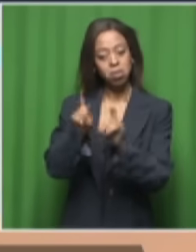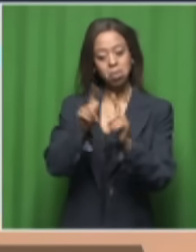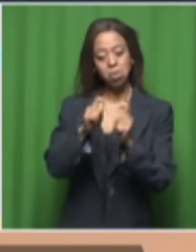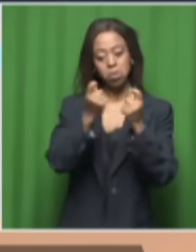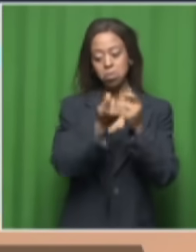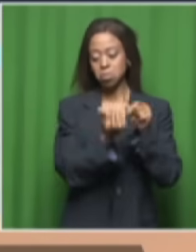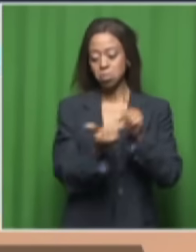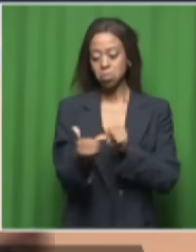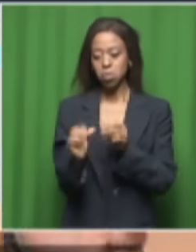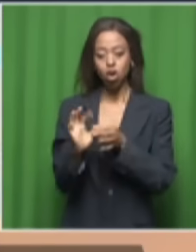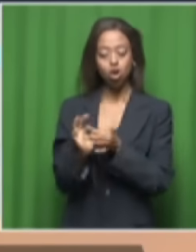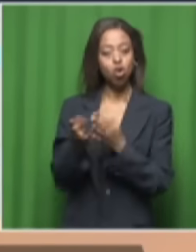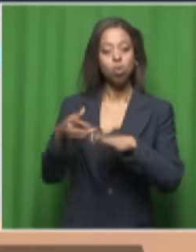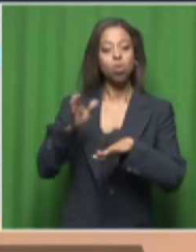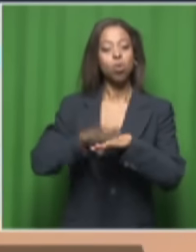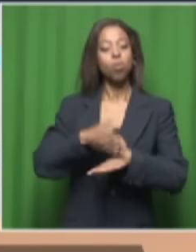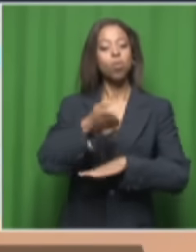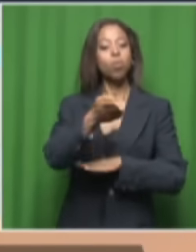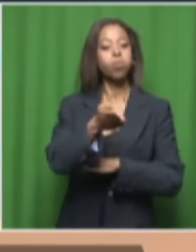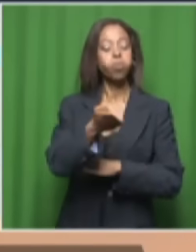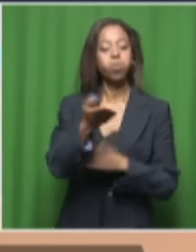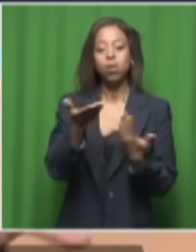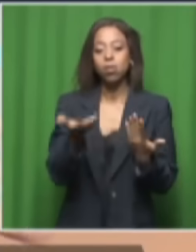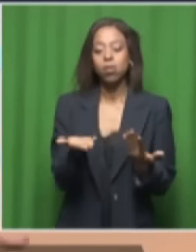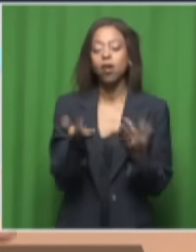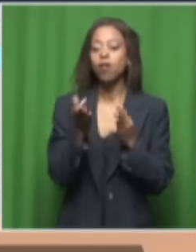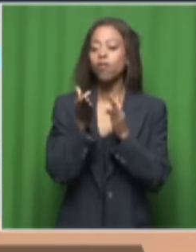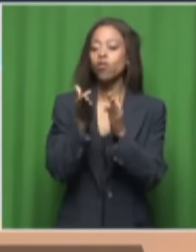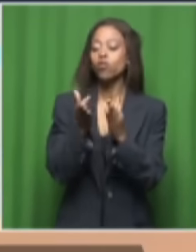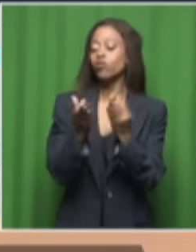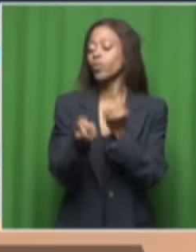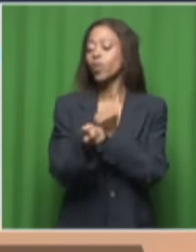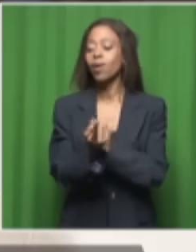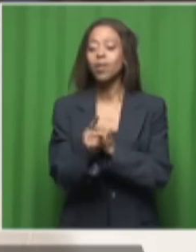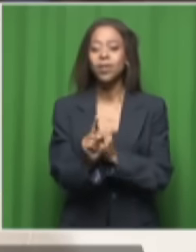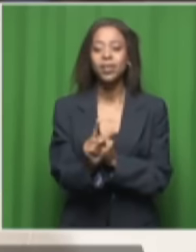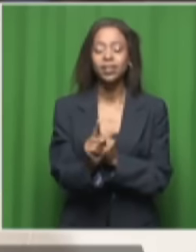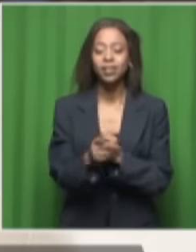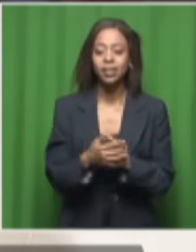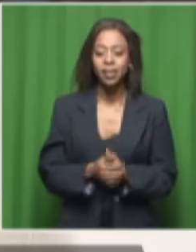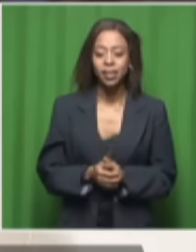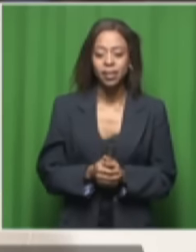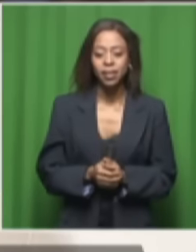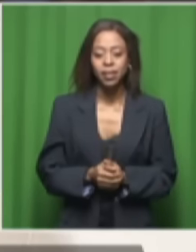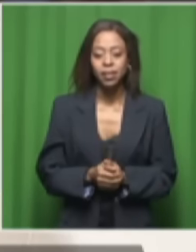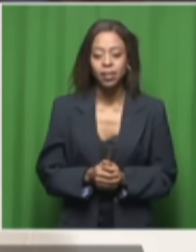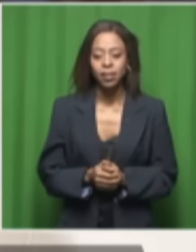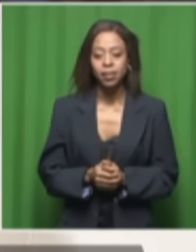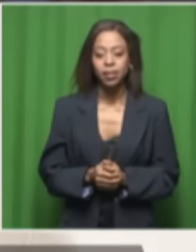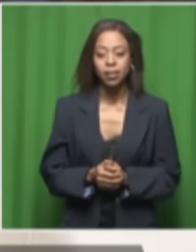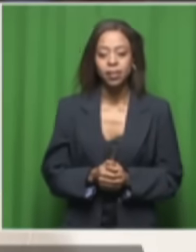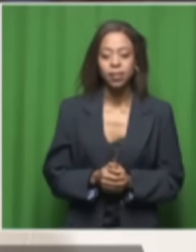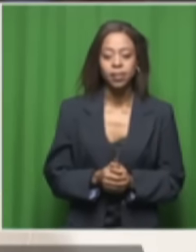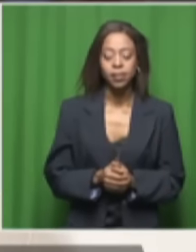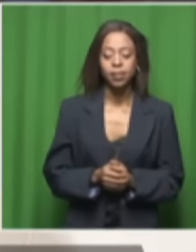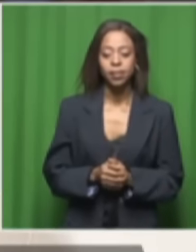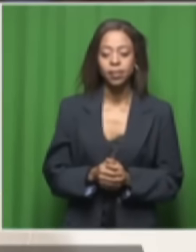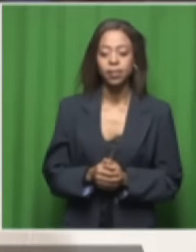arriving back in South Africa. Where to from here for this week? Where do we go if judges want questions? I want